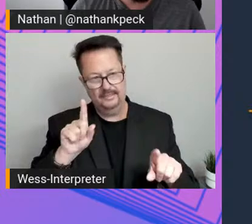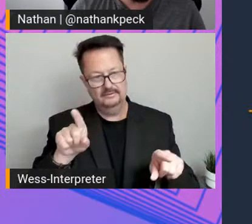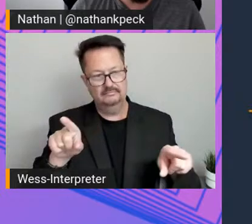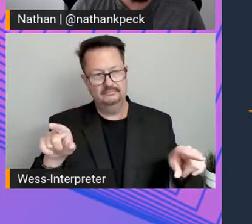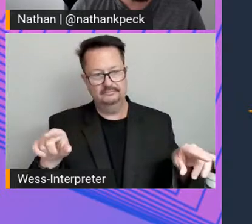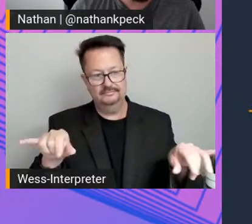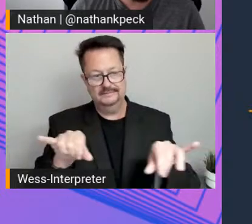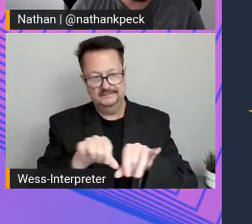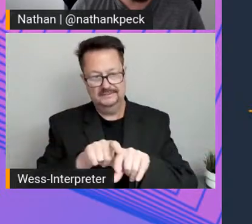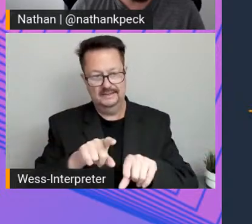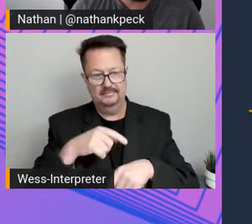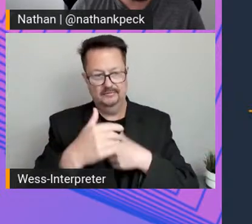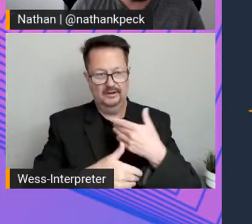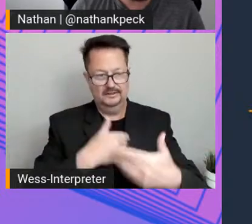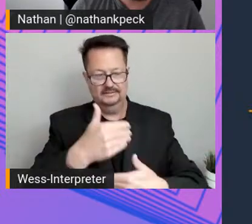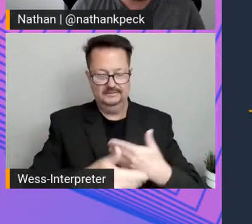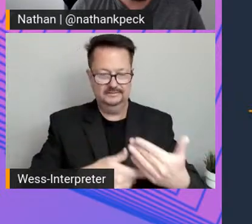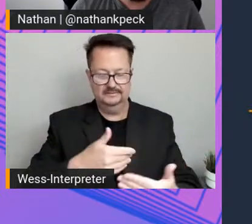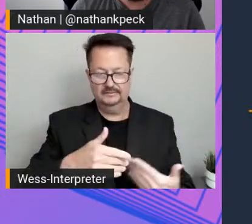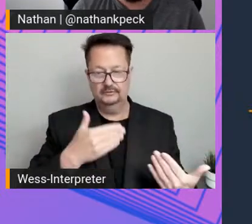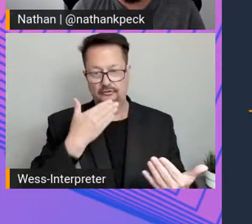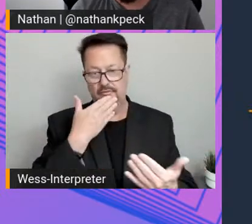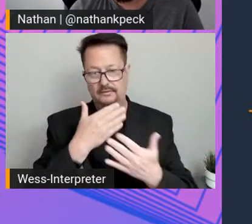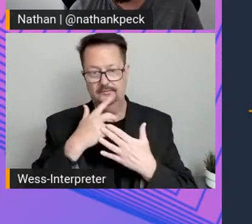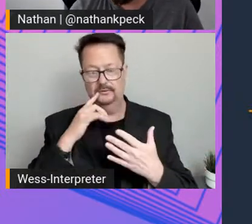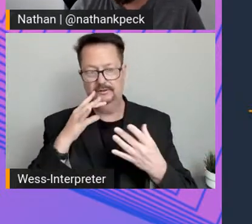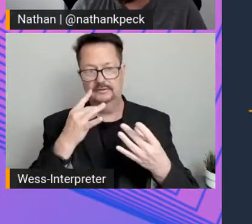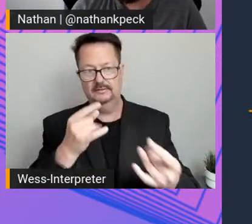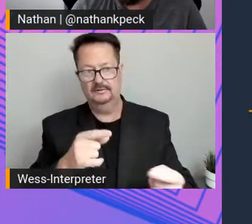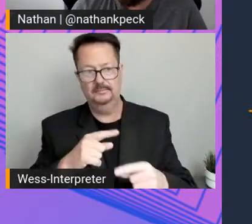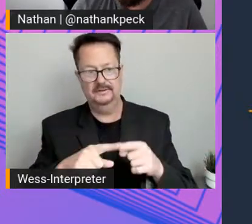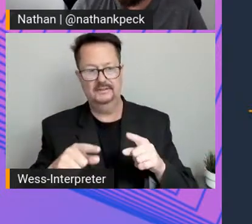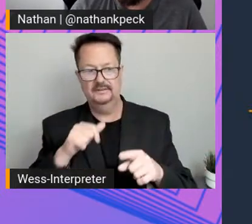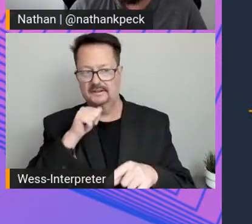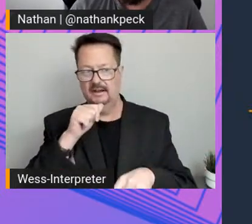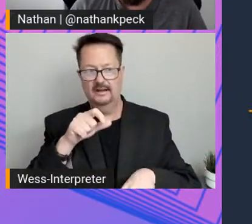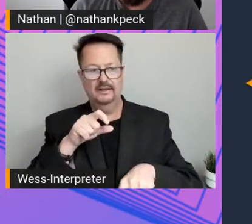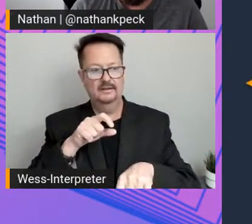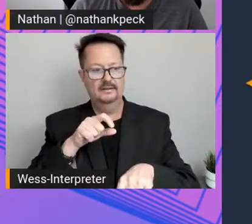efficiency, but not necessarily the same security policy.